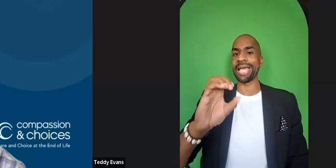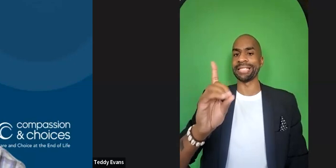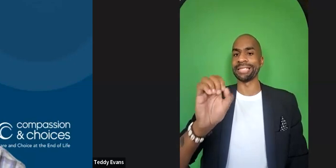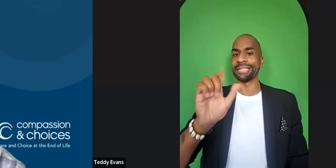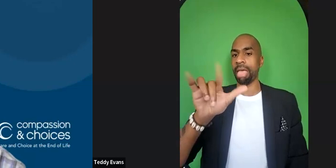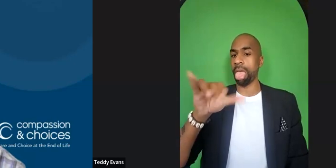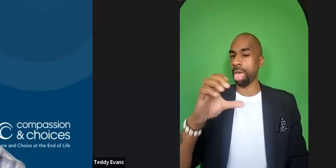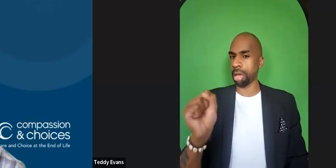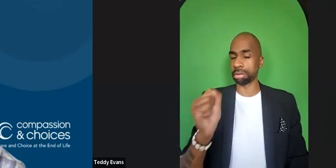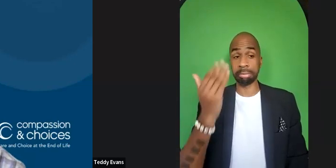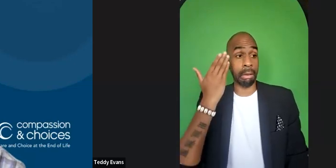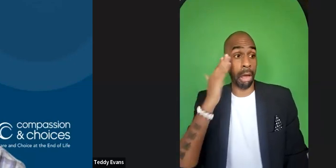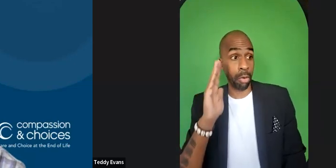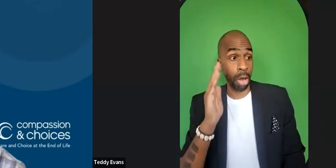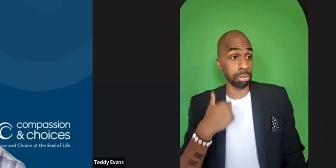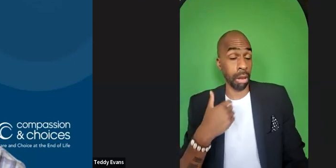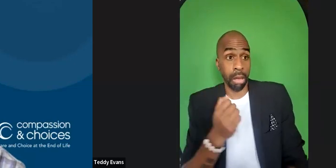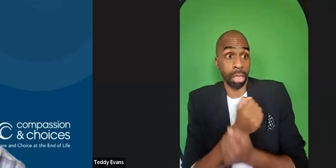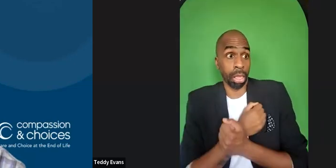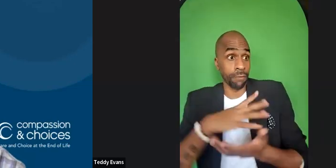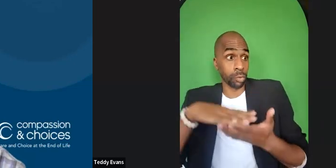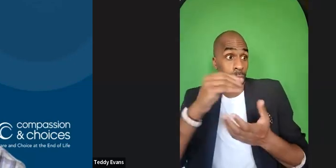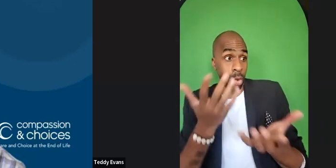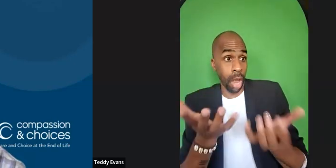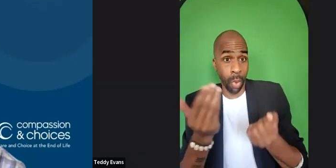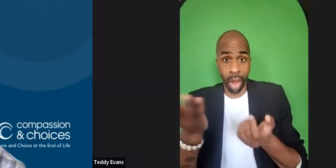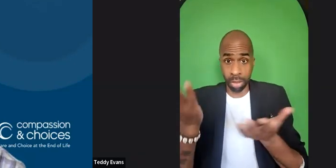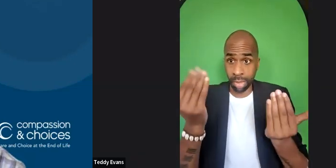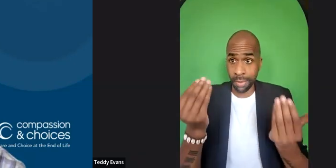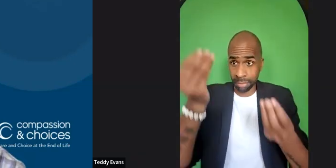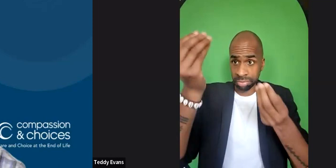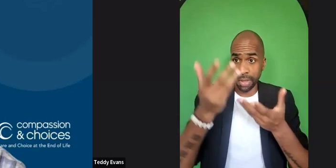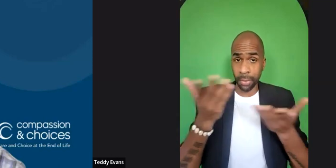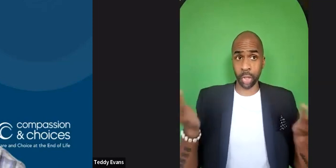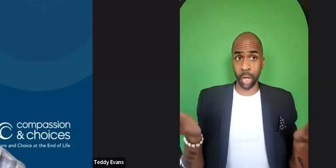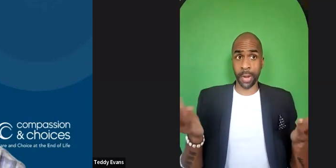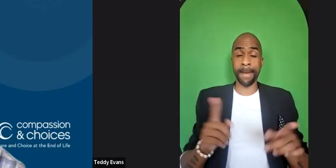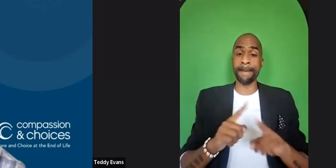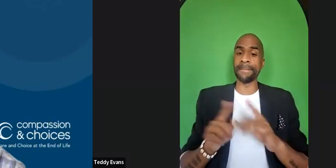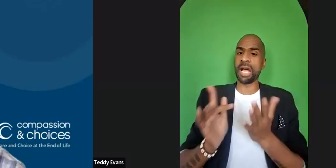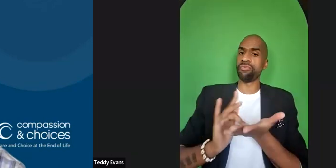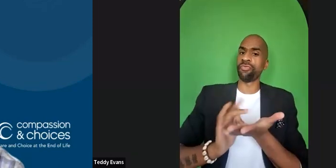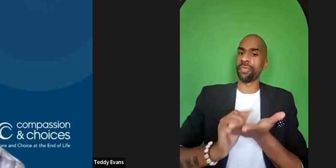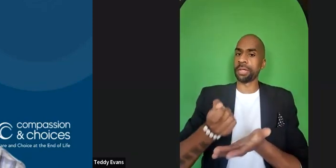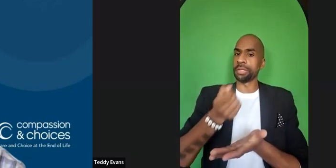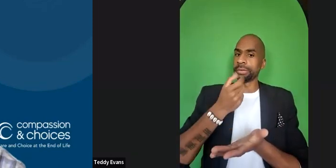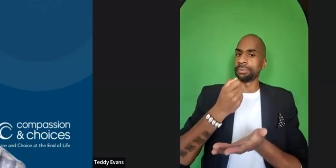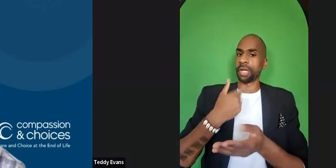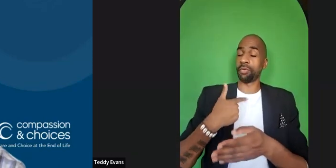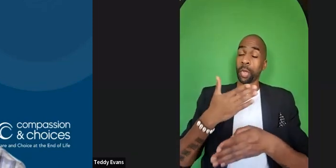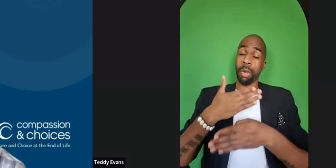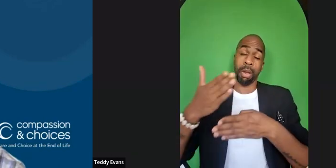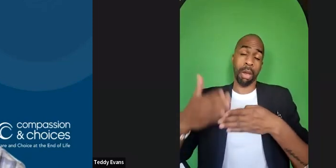if anyone knows of such things. But I think in general, psychedelics around the end of life to treat